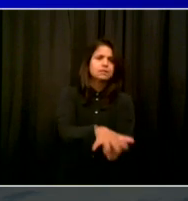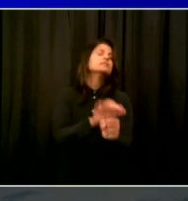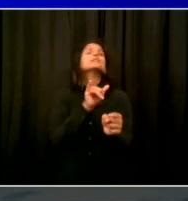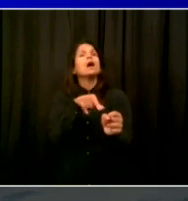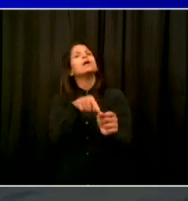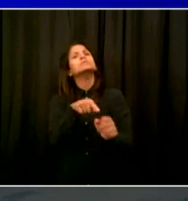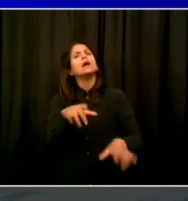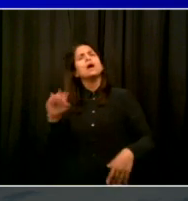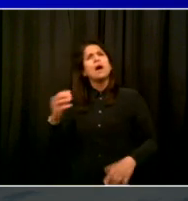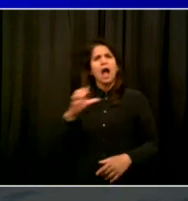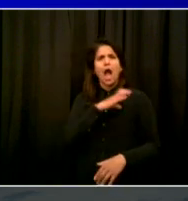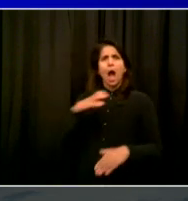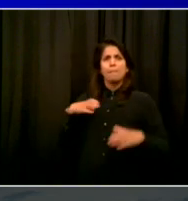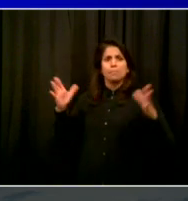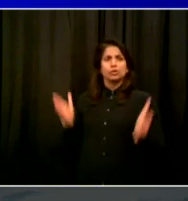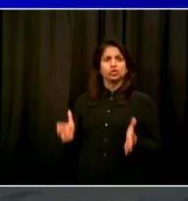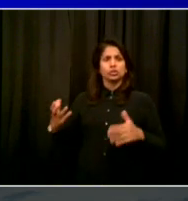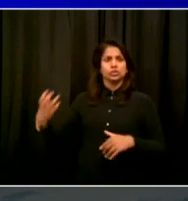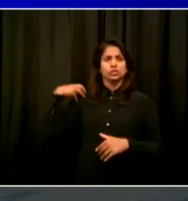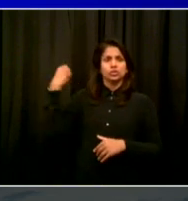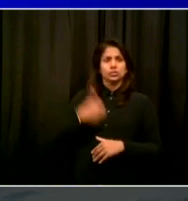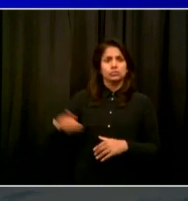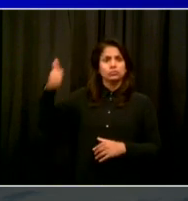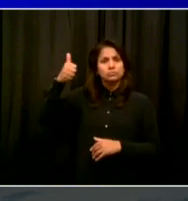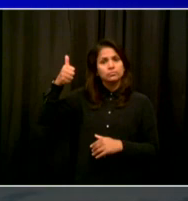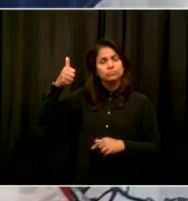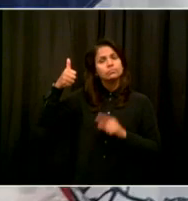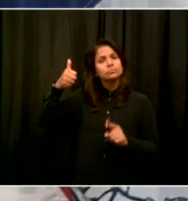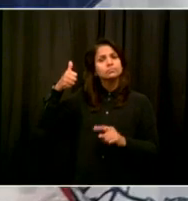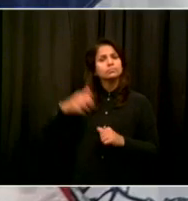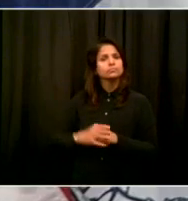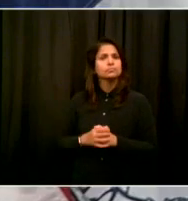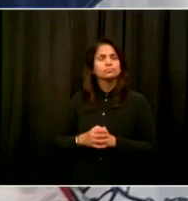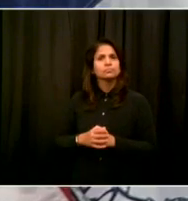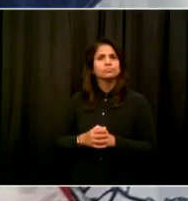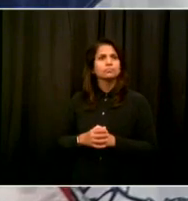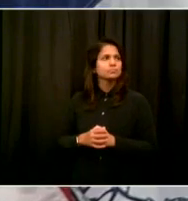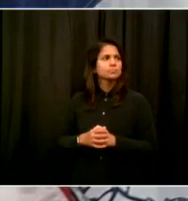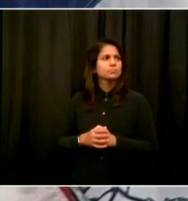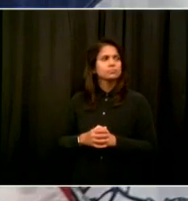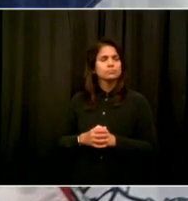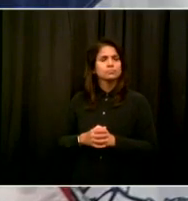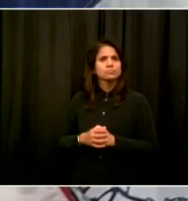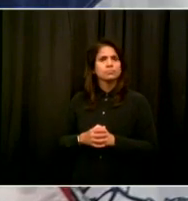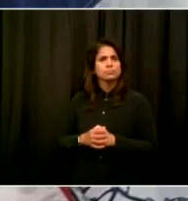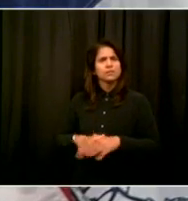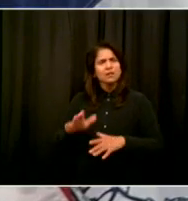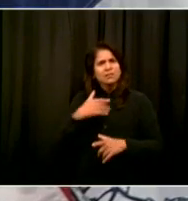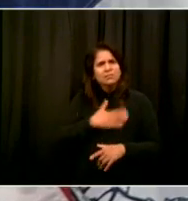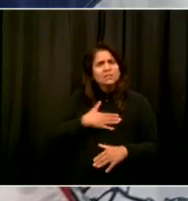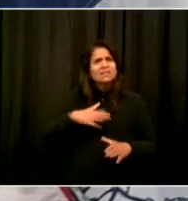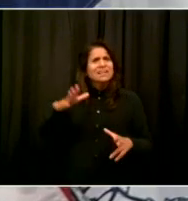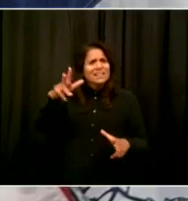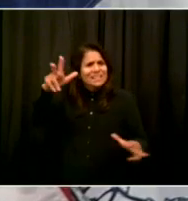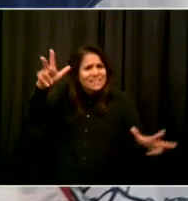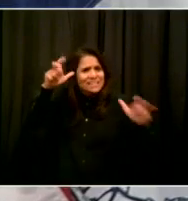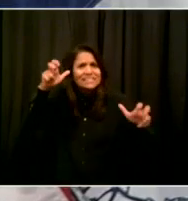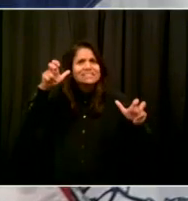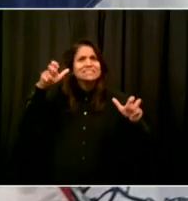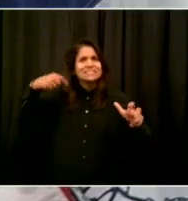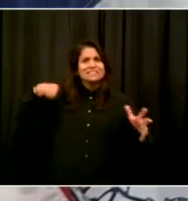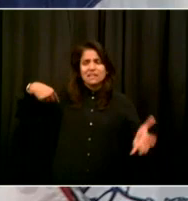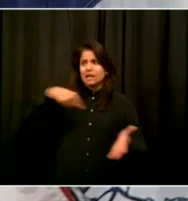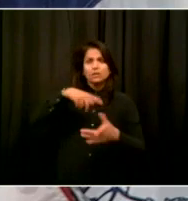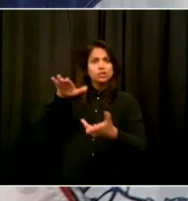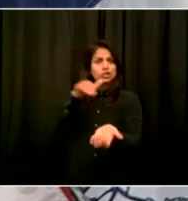He's going to make this point. I need everyone to listen loud and clear. He is New York City's doctor. Listen to the point he's going to make, that one of the most crucial things that will happen in